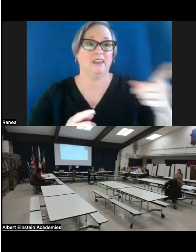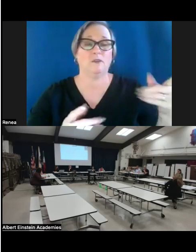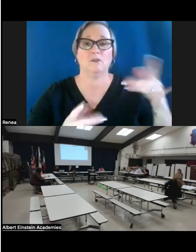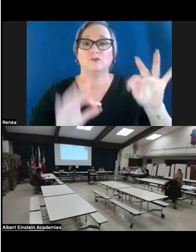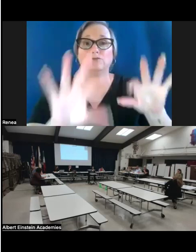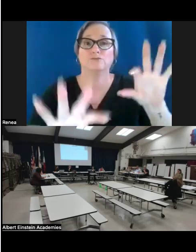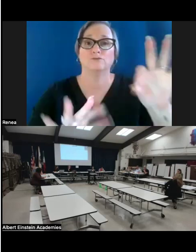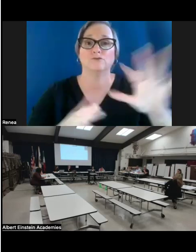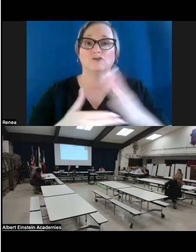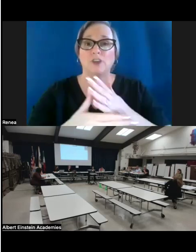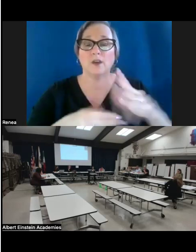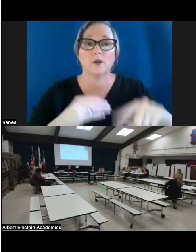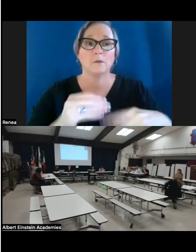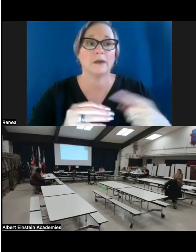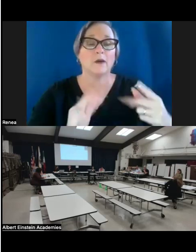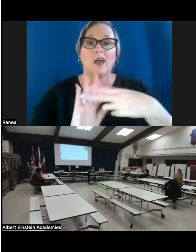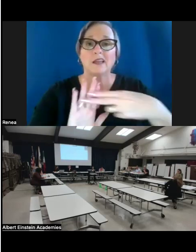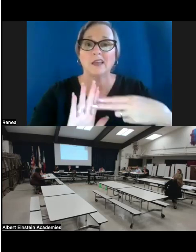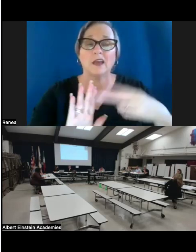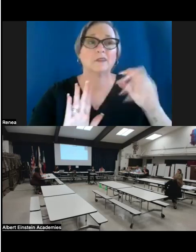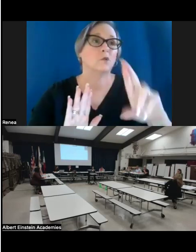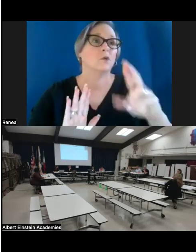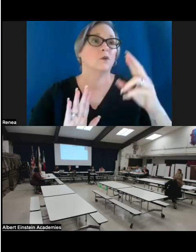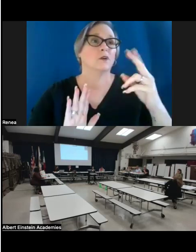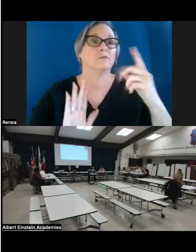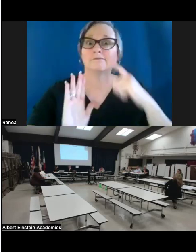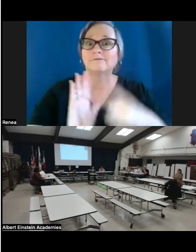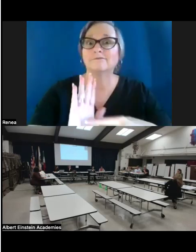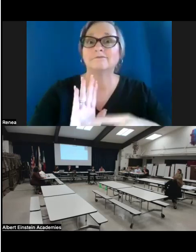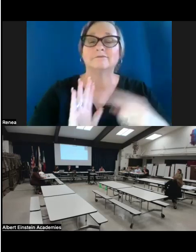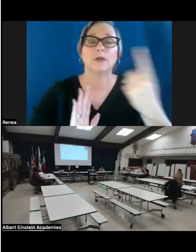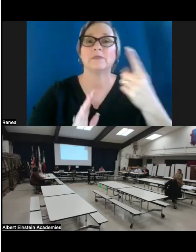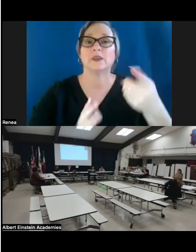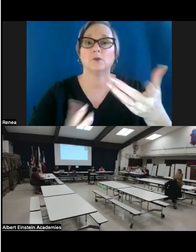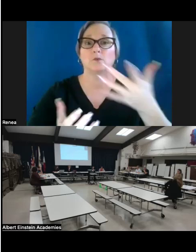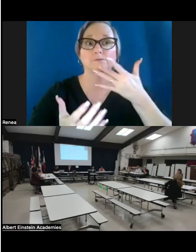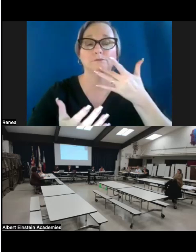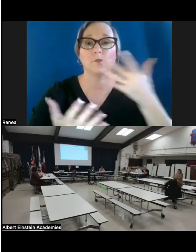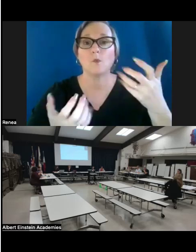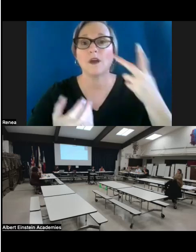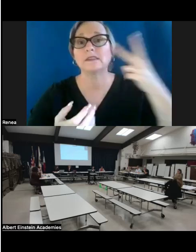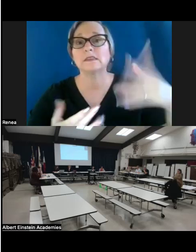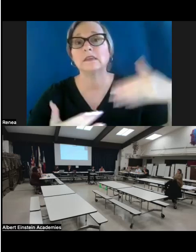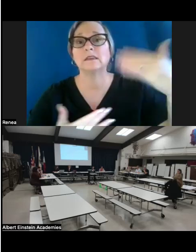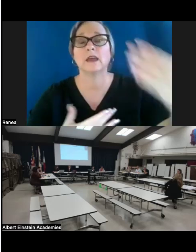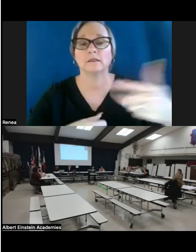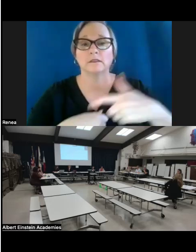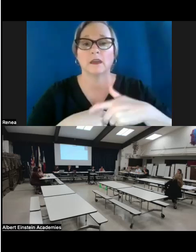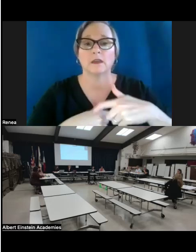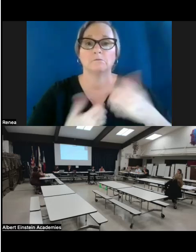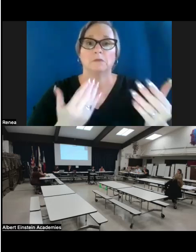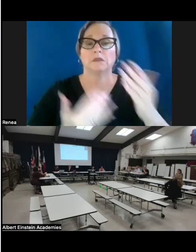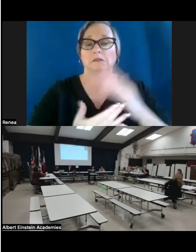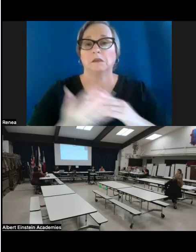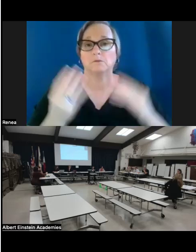you would like to see in the next SSC? Just kind of your reflections of the